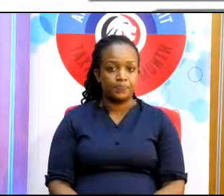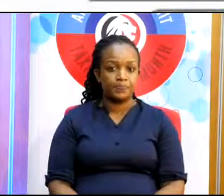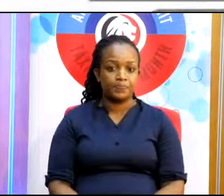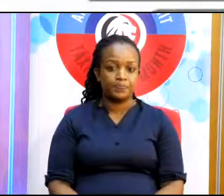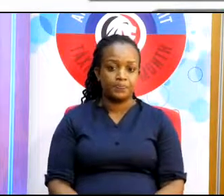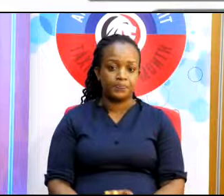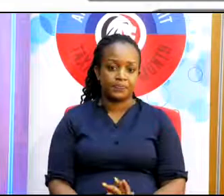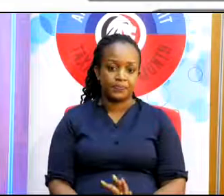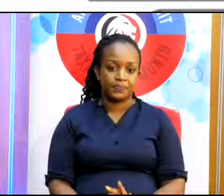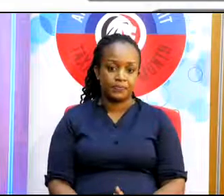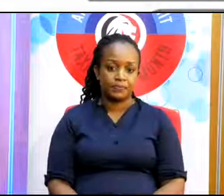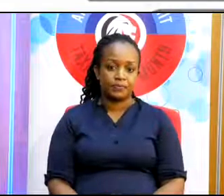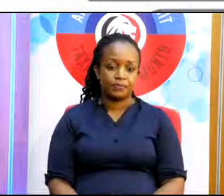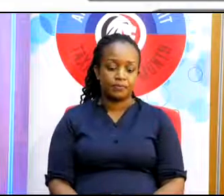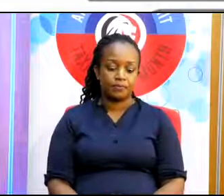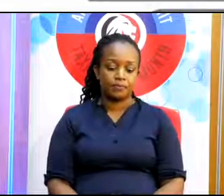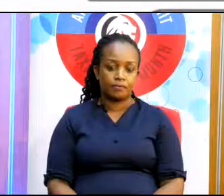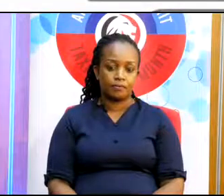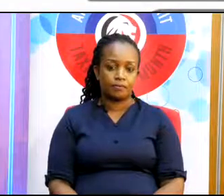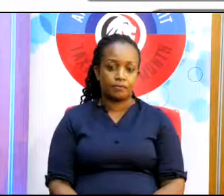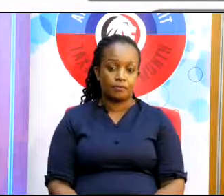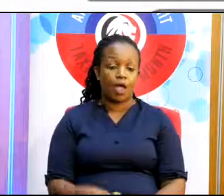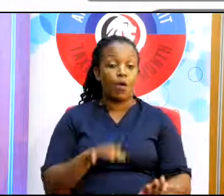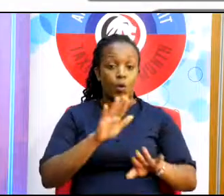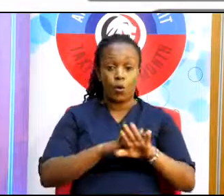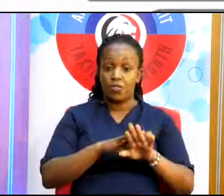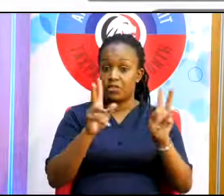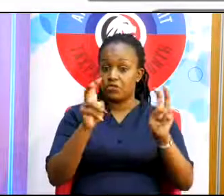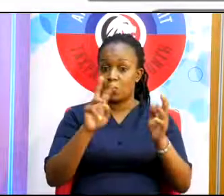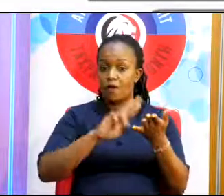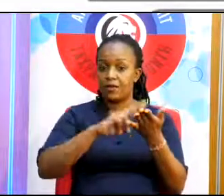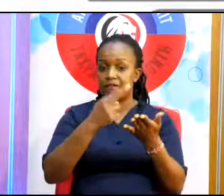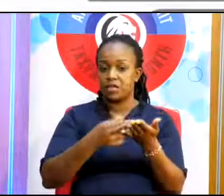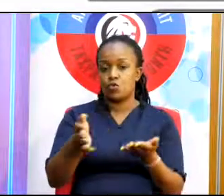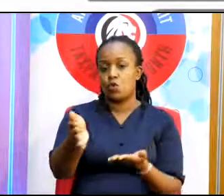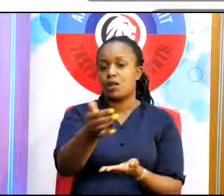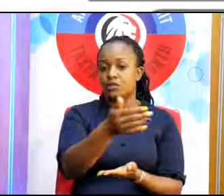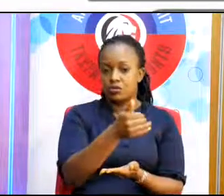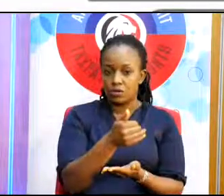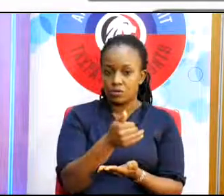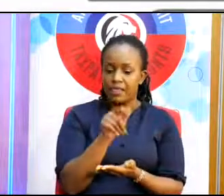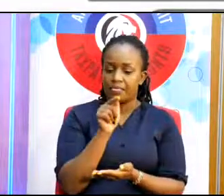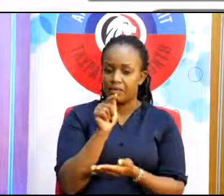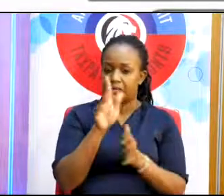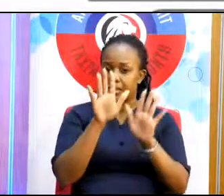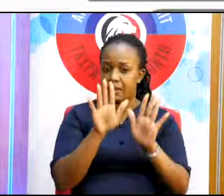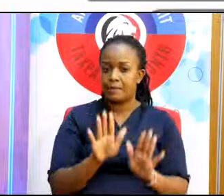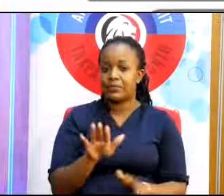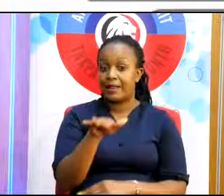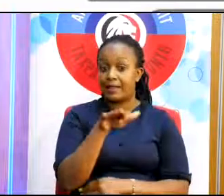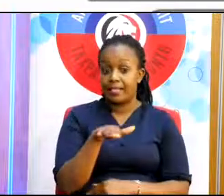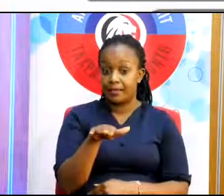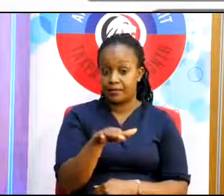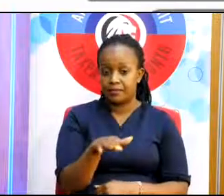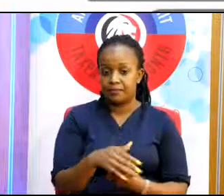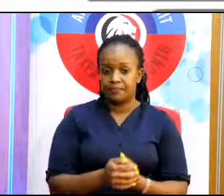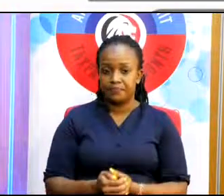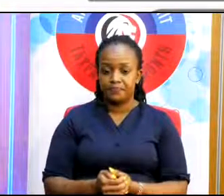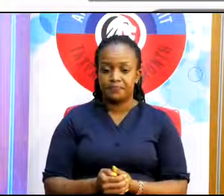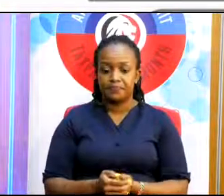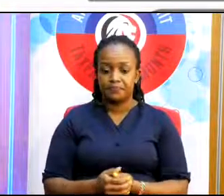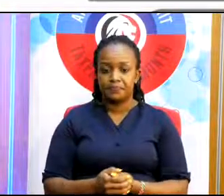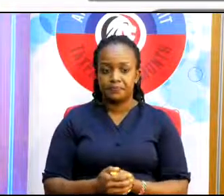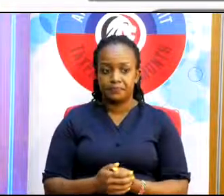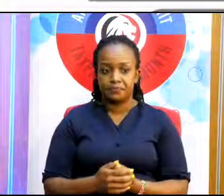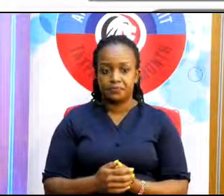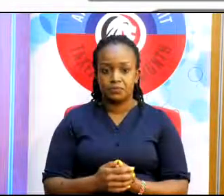We also did a little bit more in terms of revenue collection. I think that being a very important area. One of the things